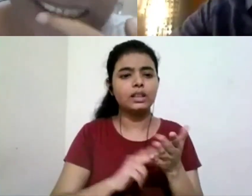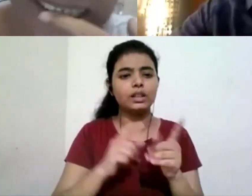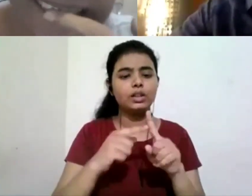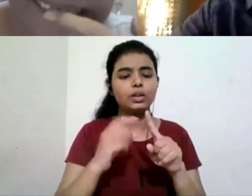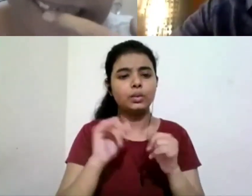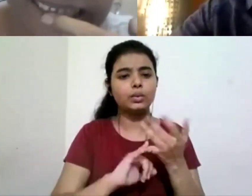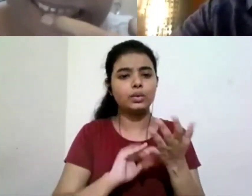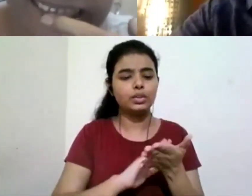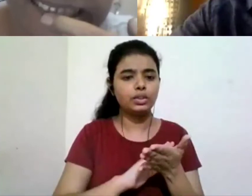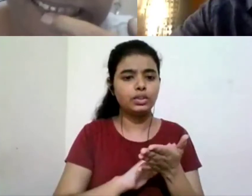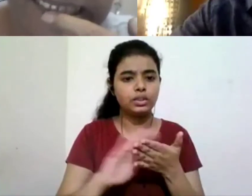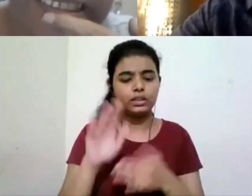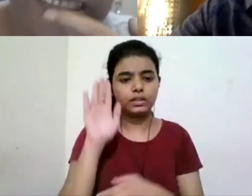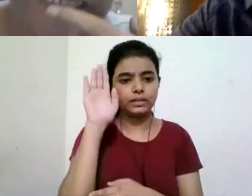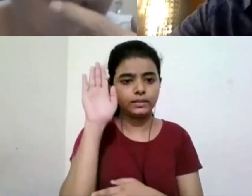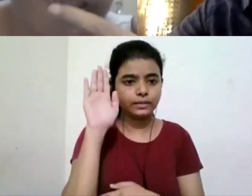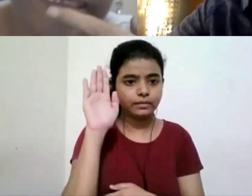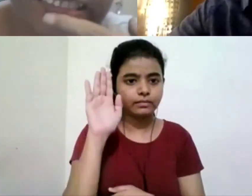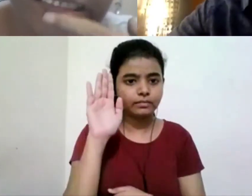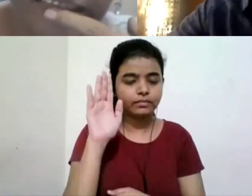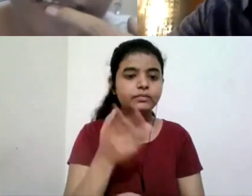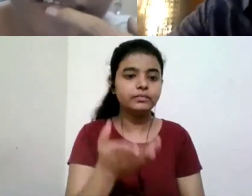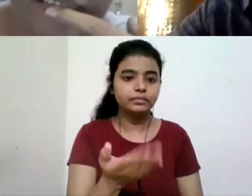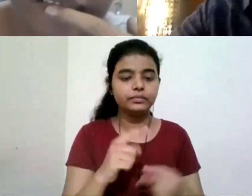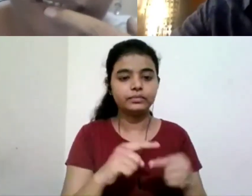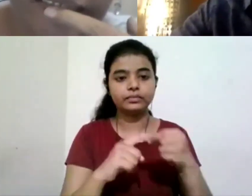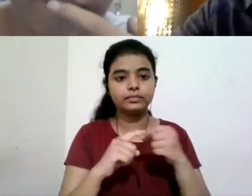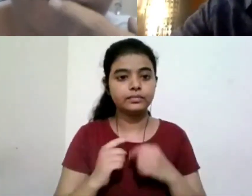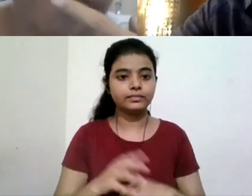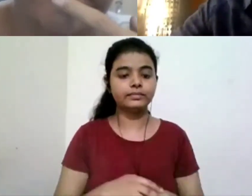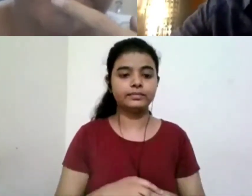Santosh, you can unmute and ask your question.